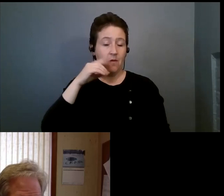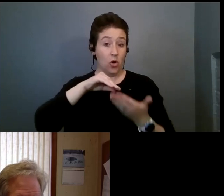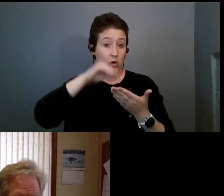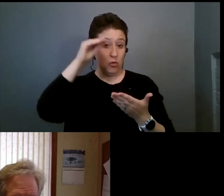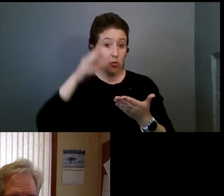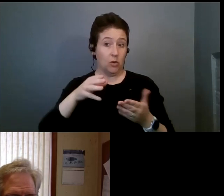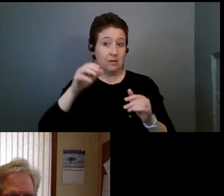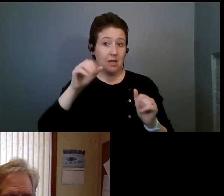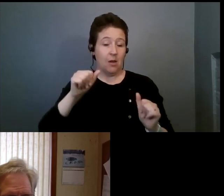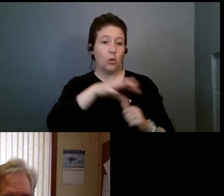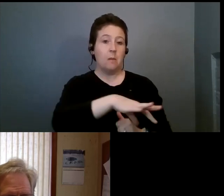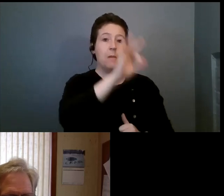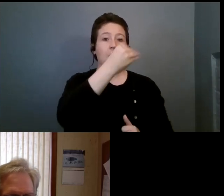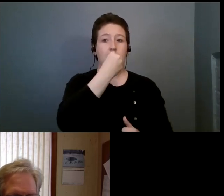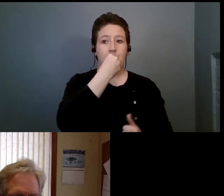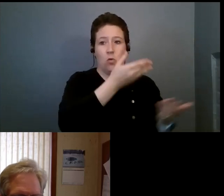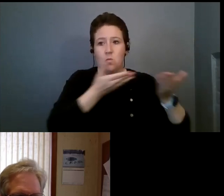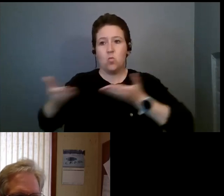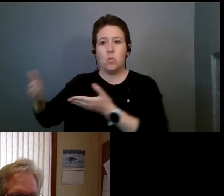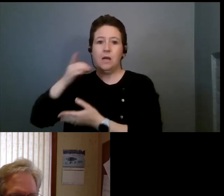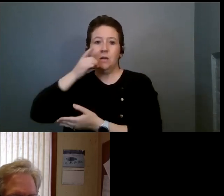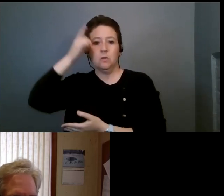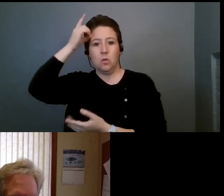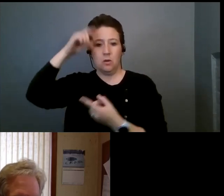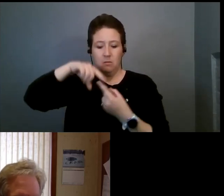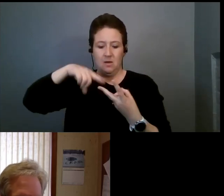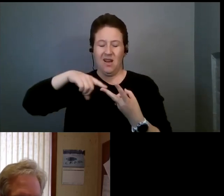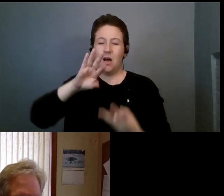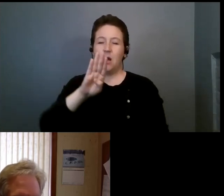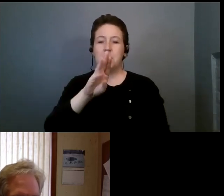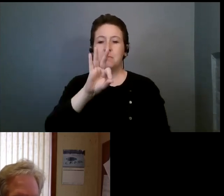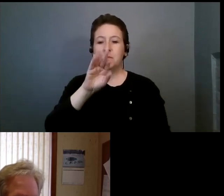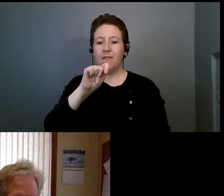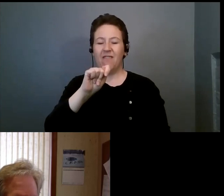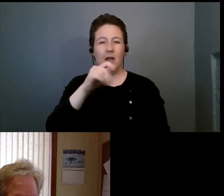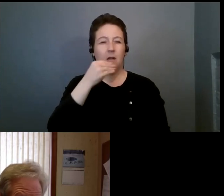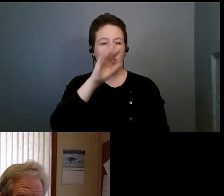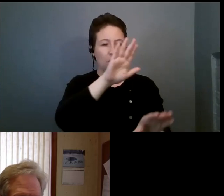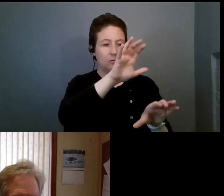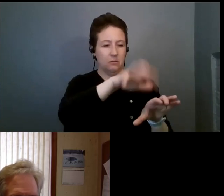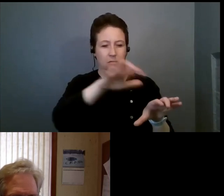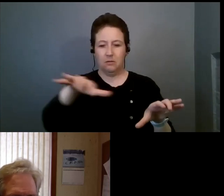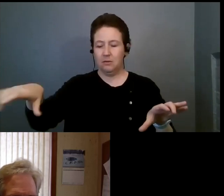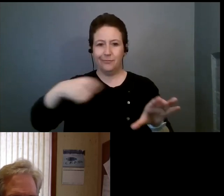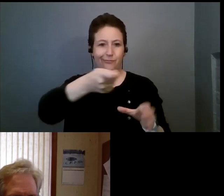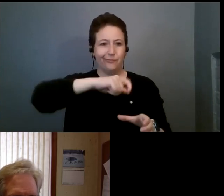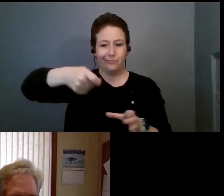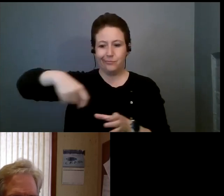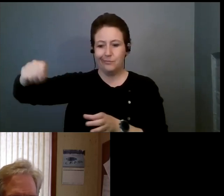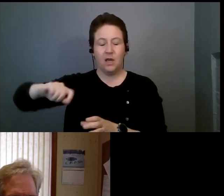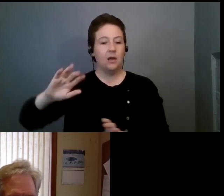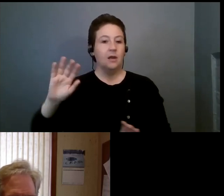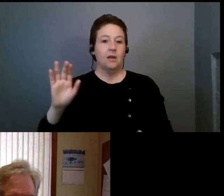meals to go. And also we have removed the buffet style dining that we've often, that has been kind of a